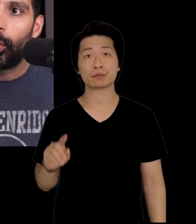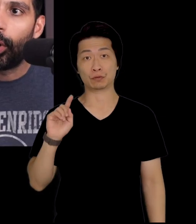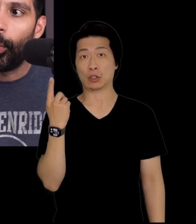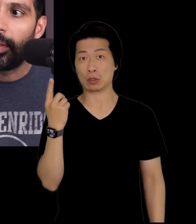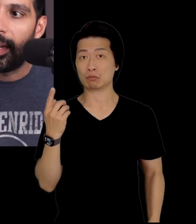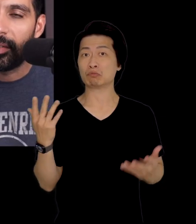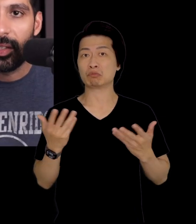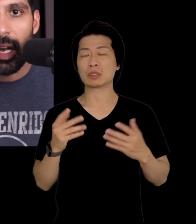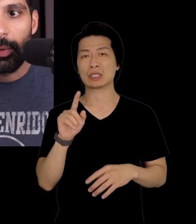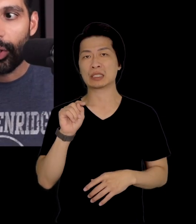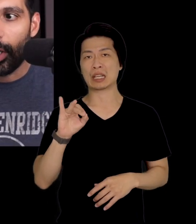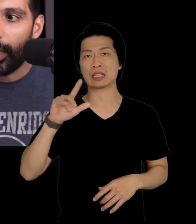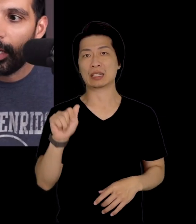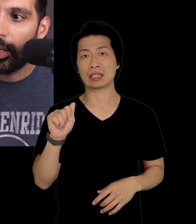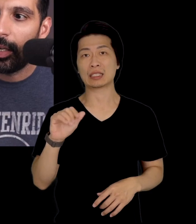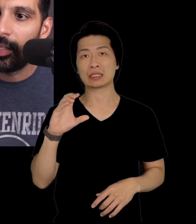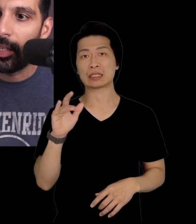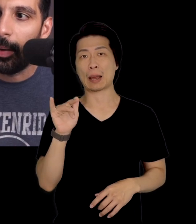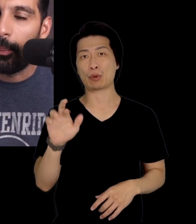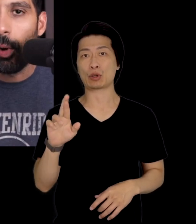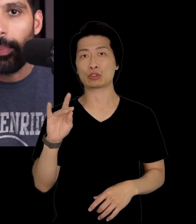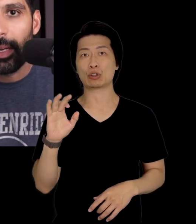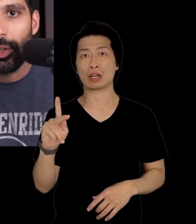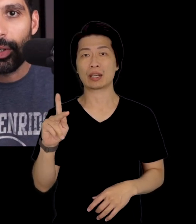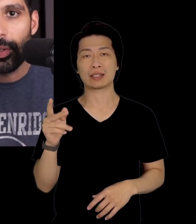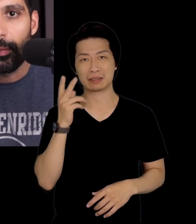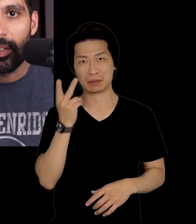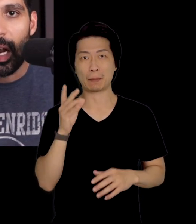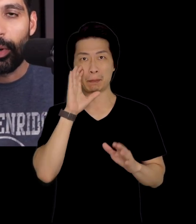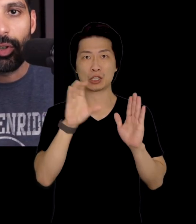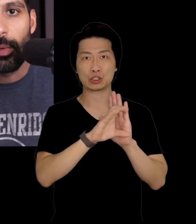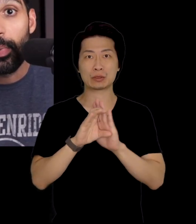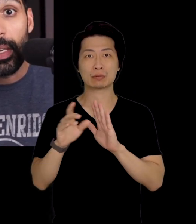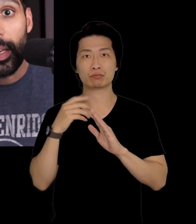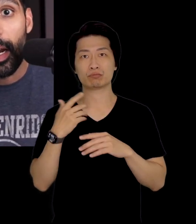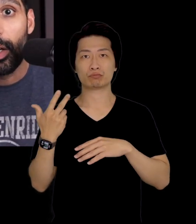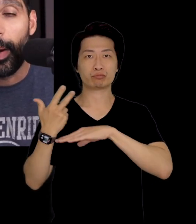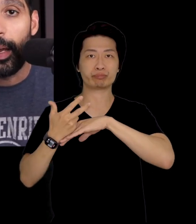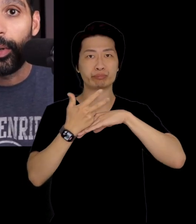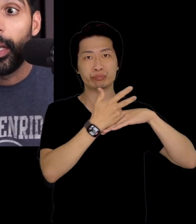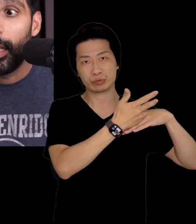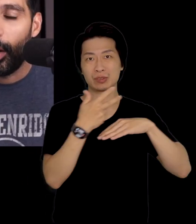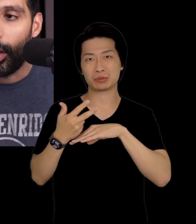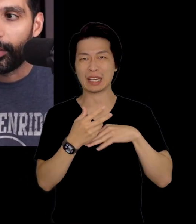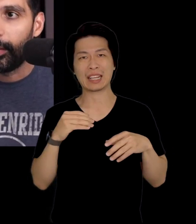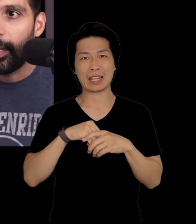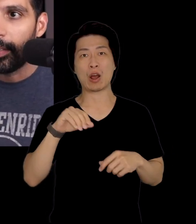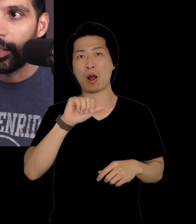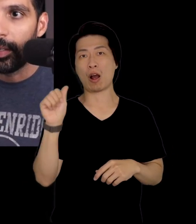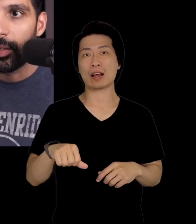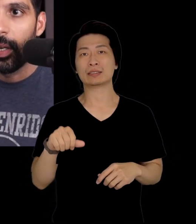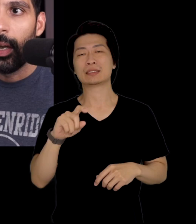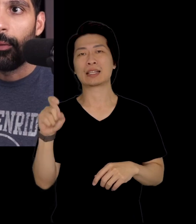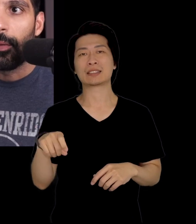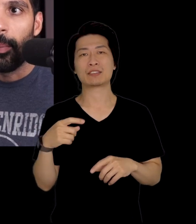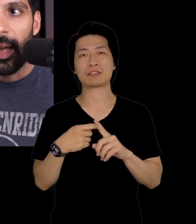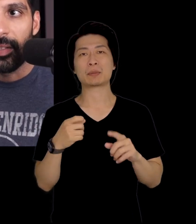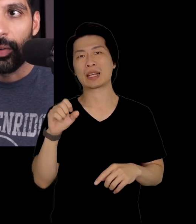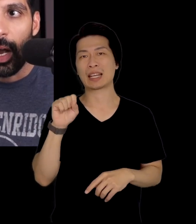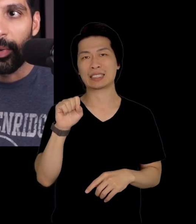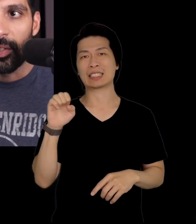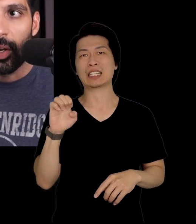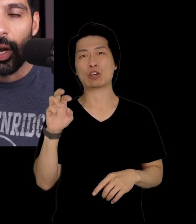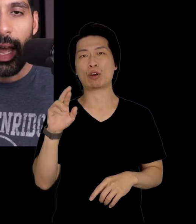First, we'll go with Tesla Cybertruck. Here is yet more pictures of the Cybertruck being carried around in Austin, Texas. From